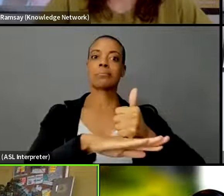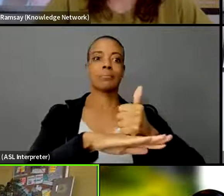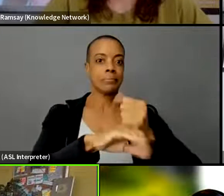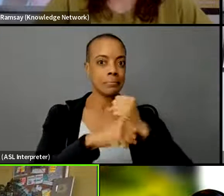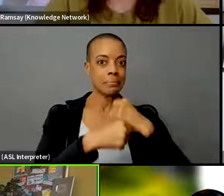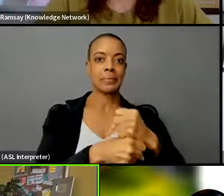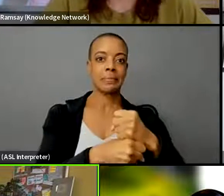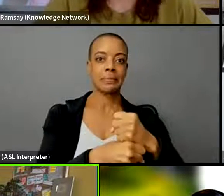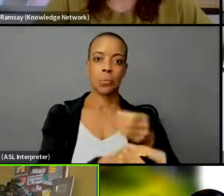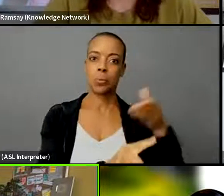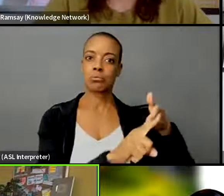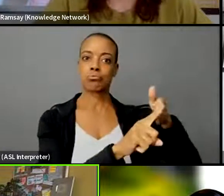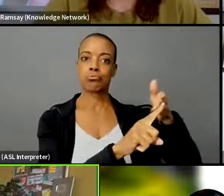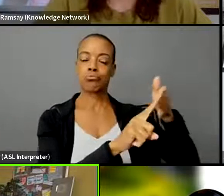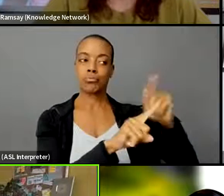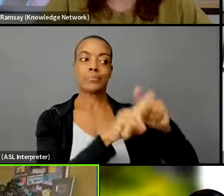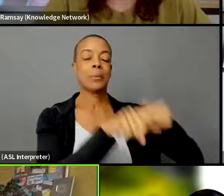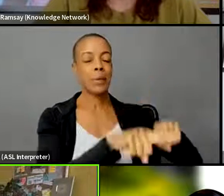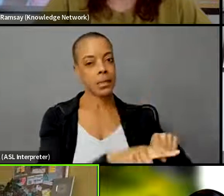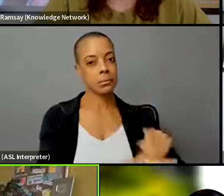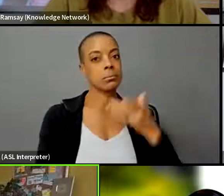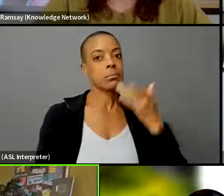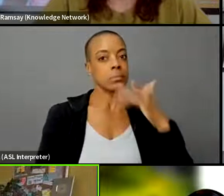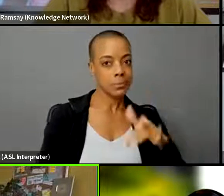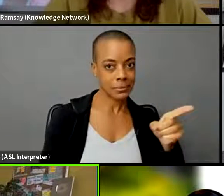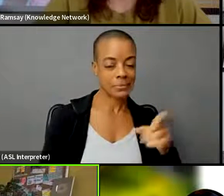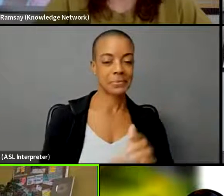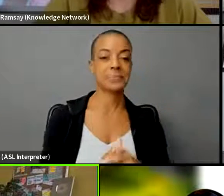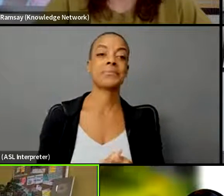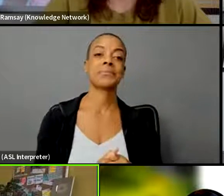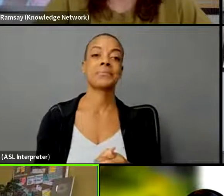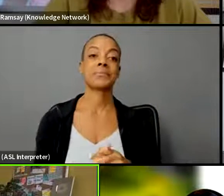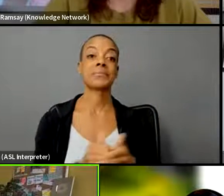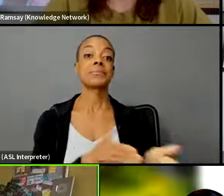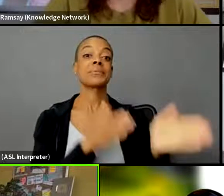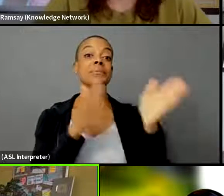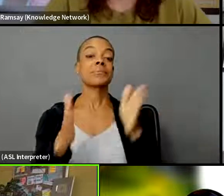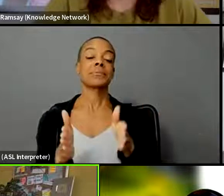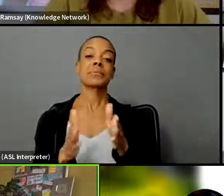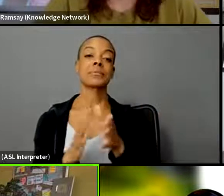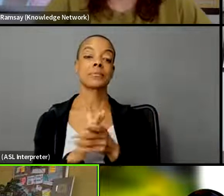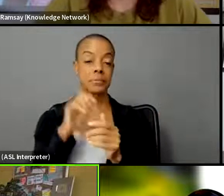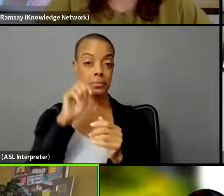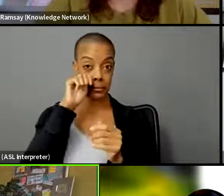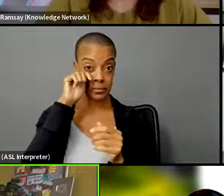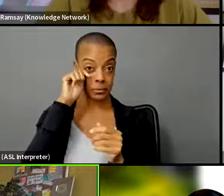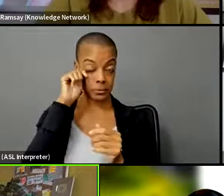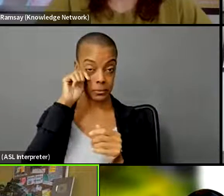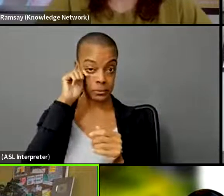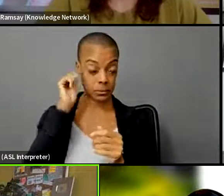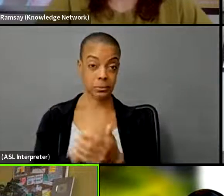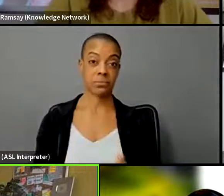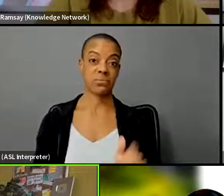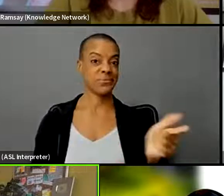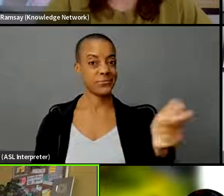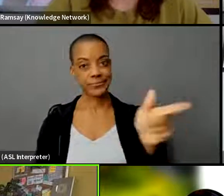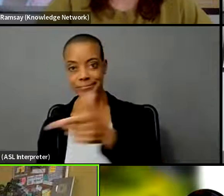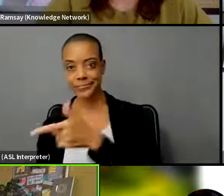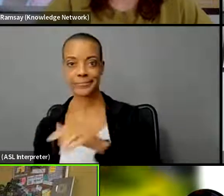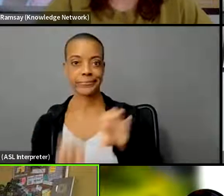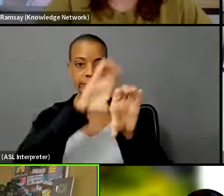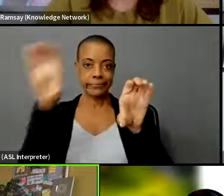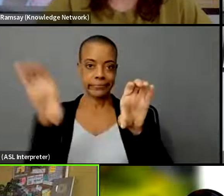person. Now, I'm going to move on to another panelist here, and I'm just going to go around my Zoom window.